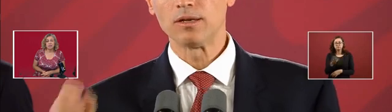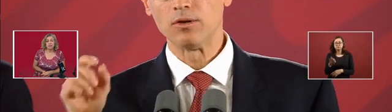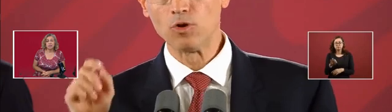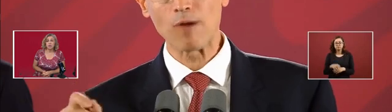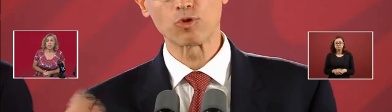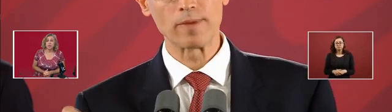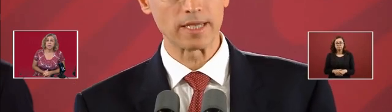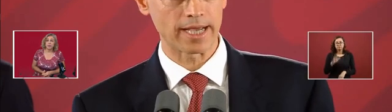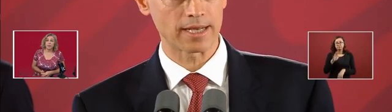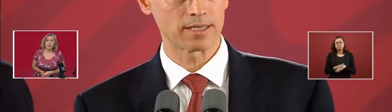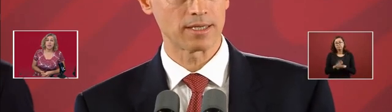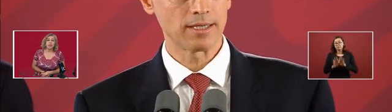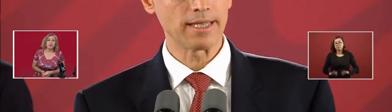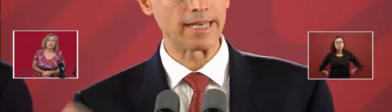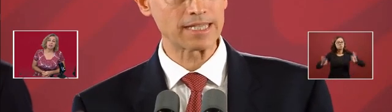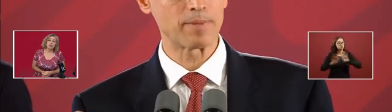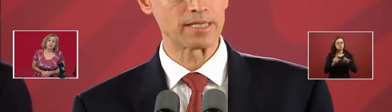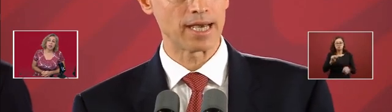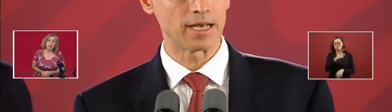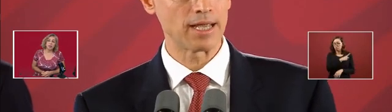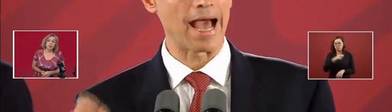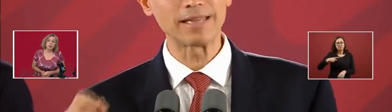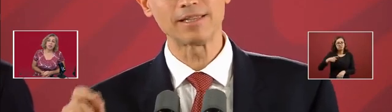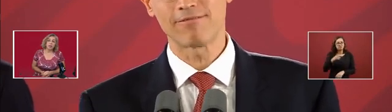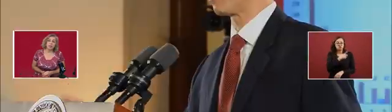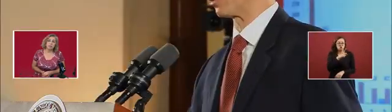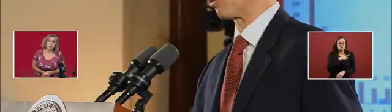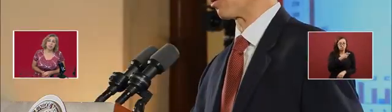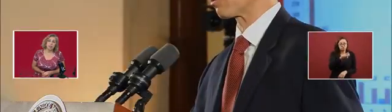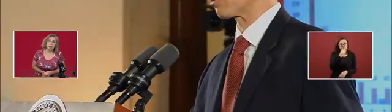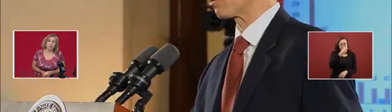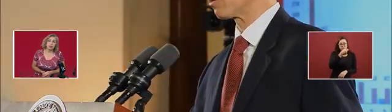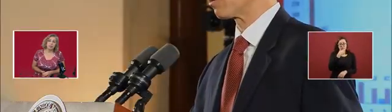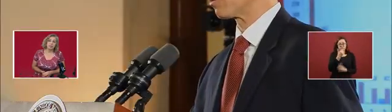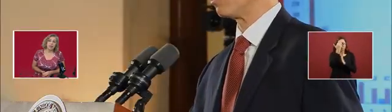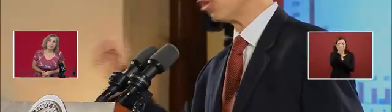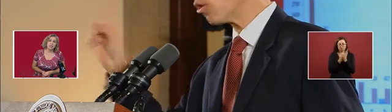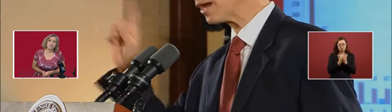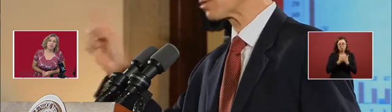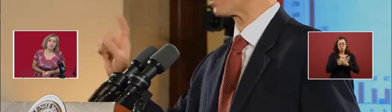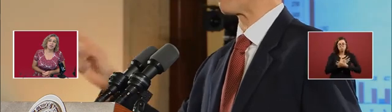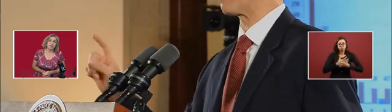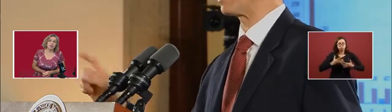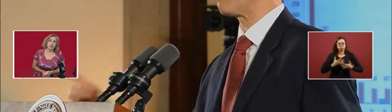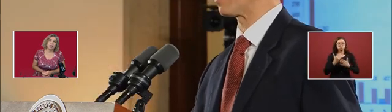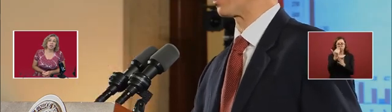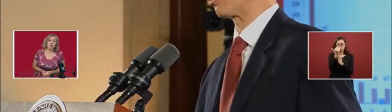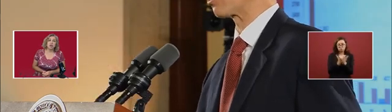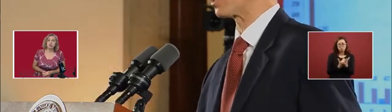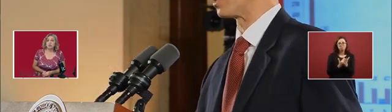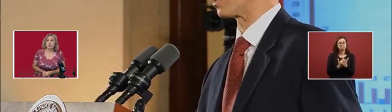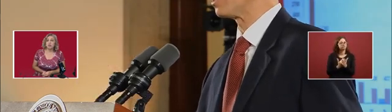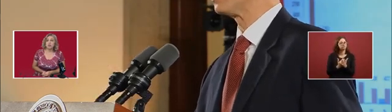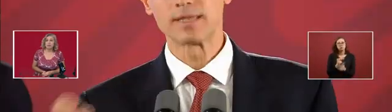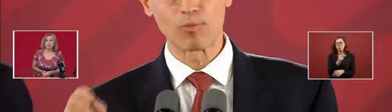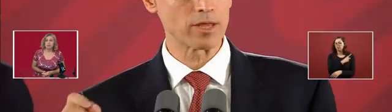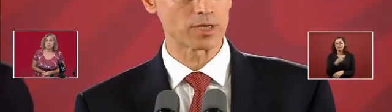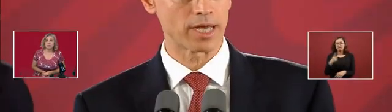phase. And that phase could be very dangerous, because the person decompensates and the